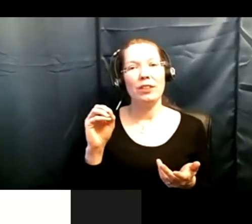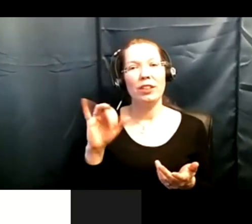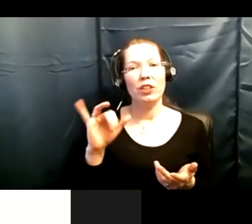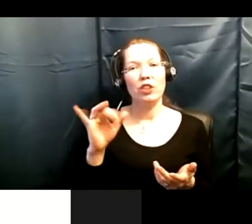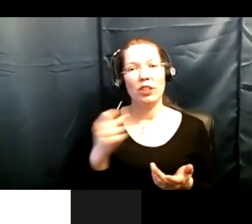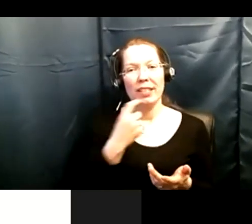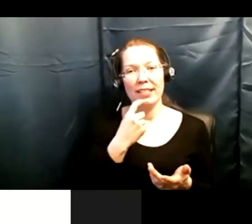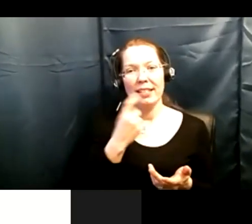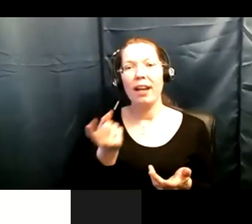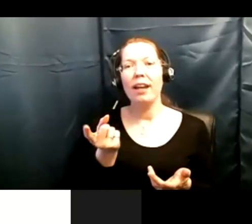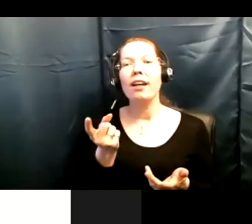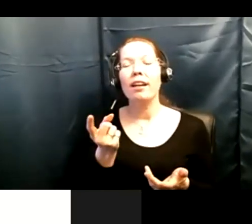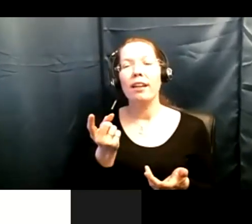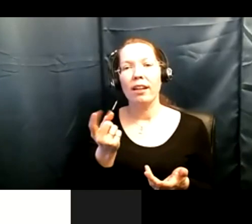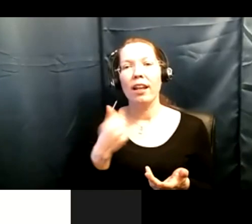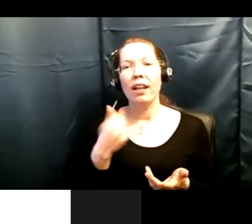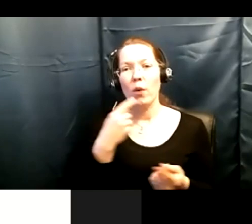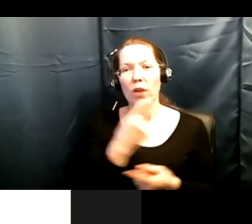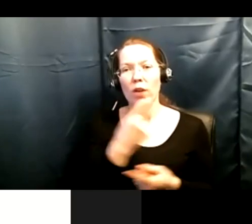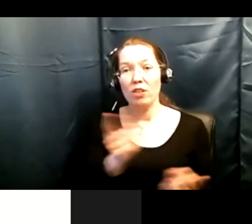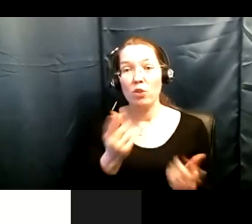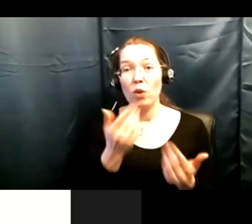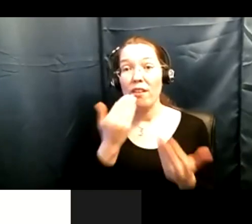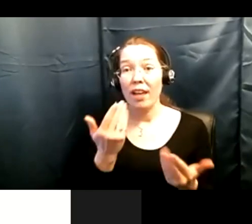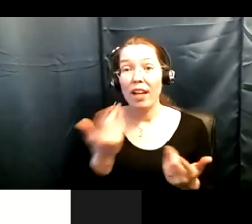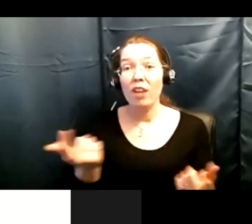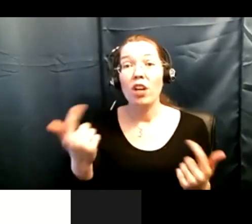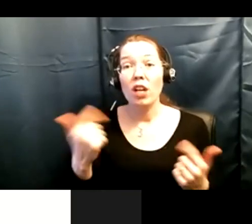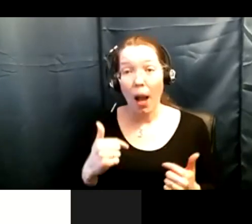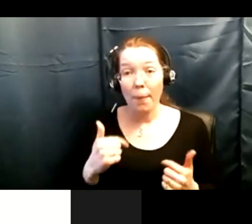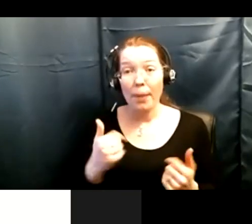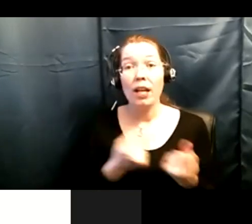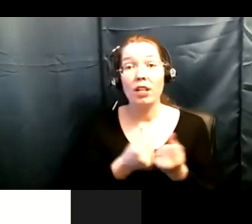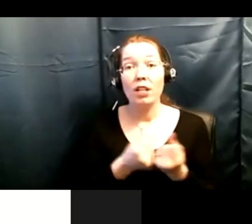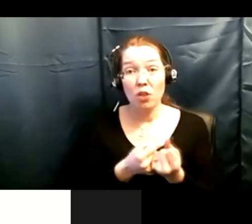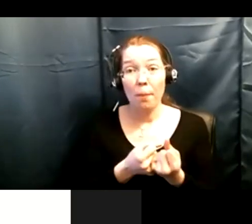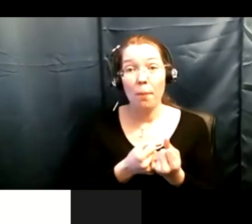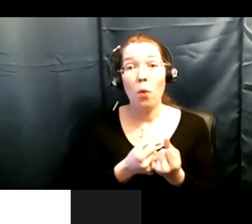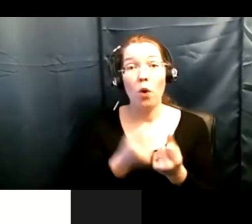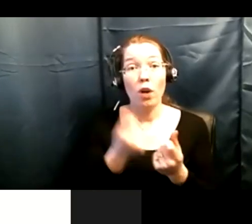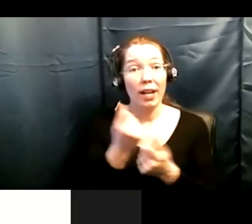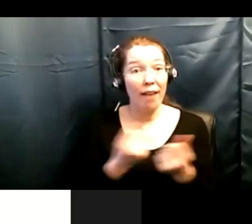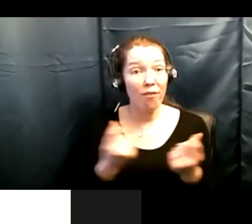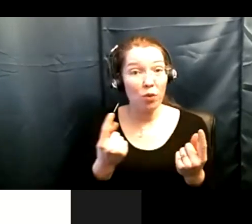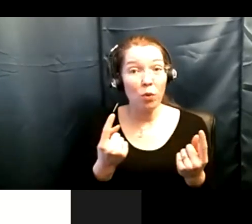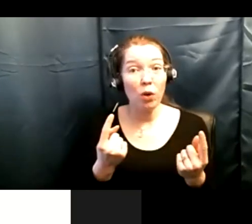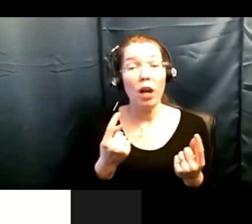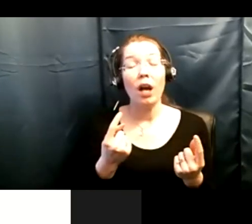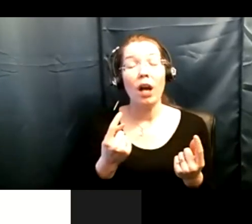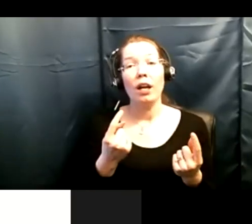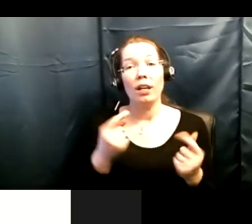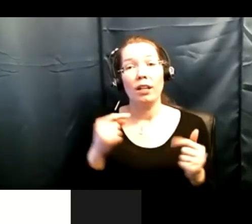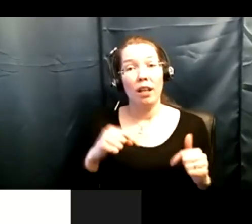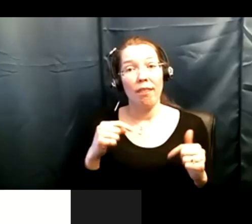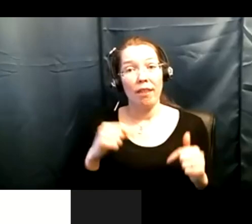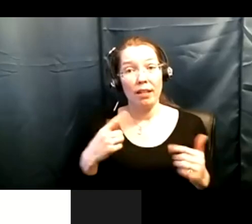say, I want to tell everybody, thank you for coming out, supporting everyone on